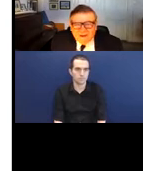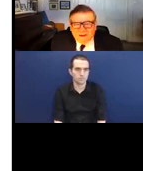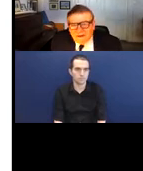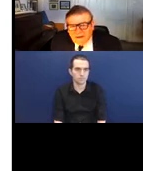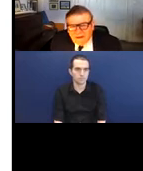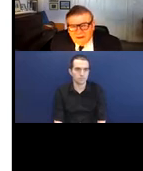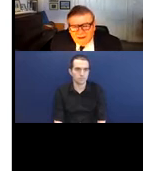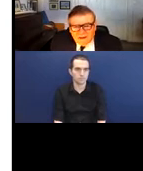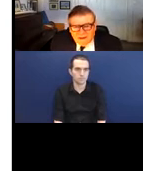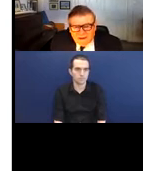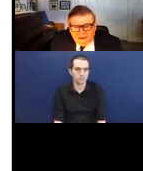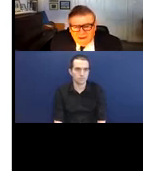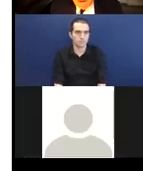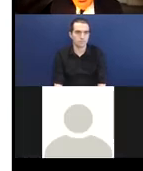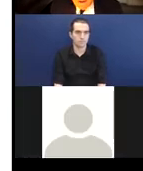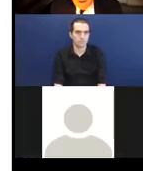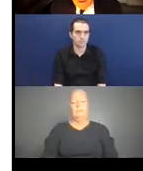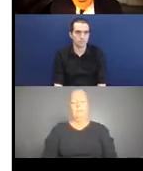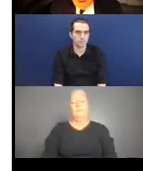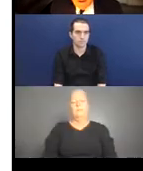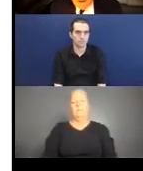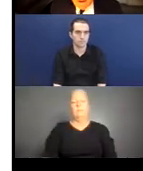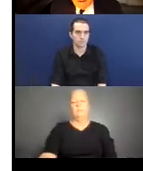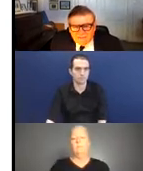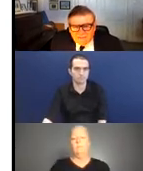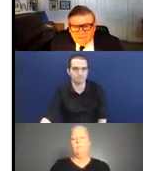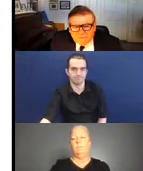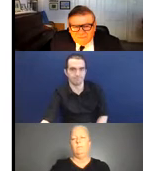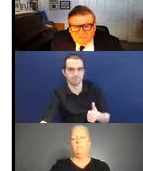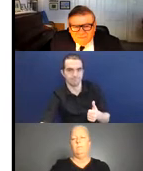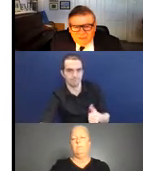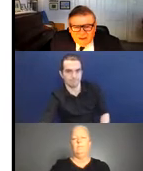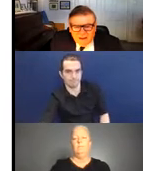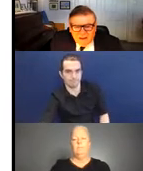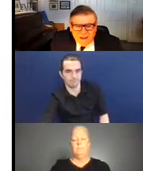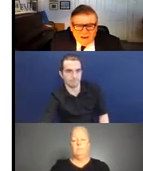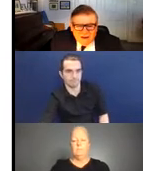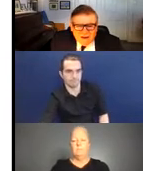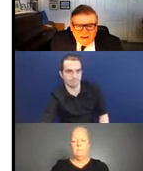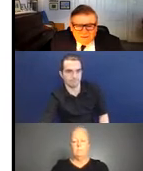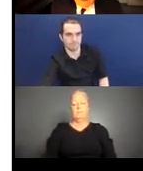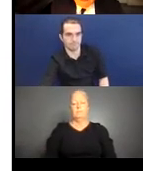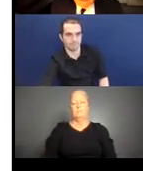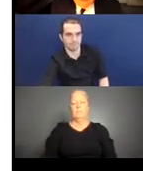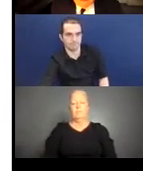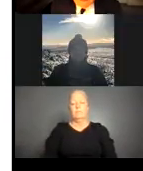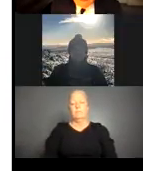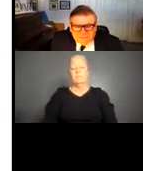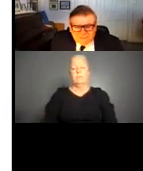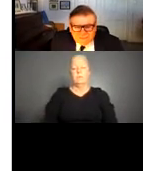at much greater risk. They have access to a very few amount of information. All health systems are